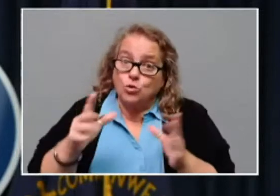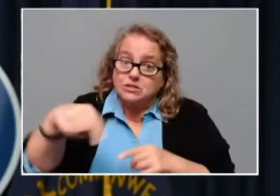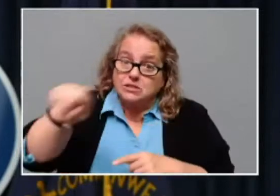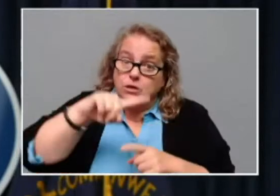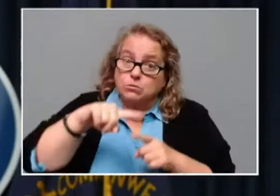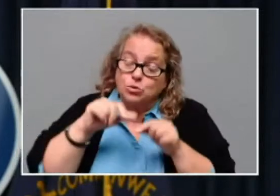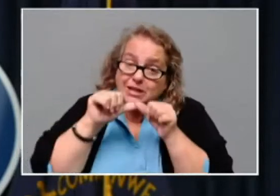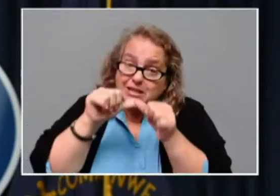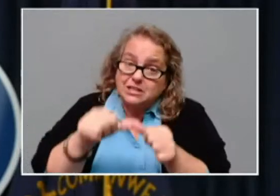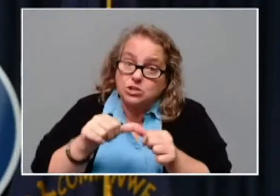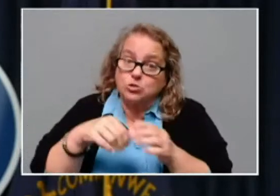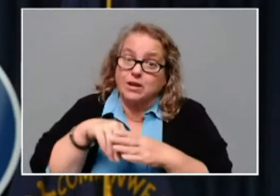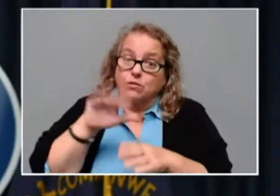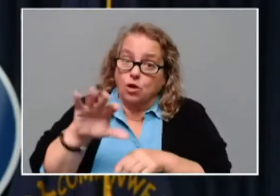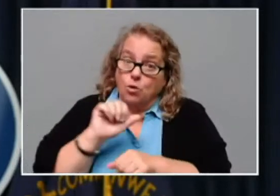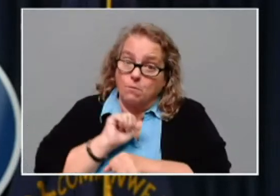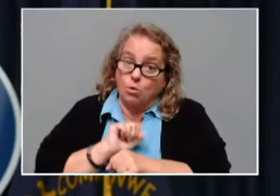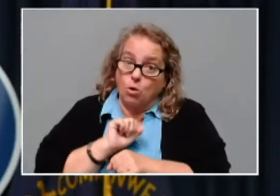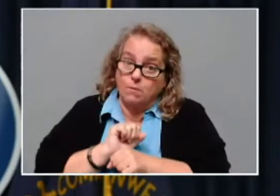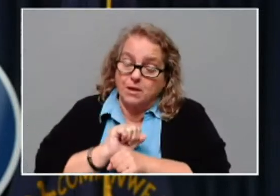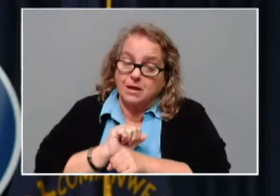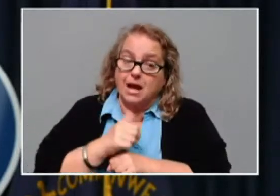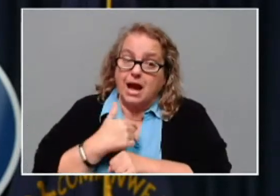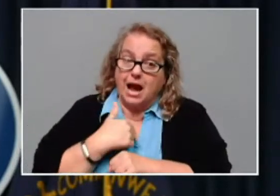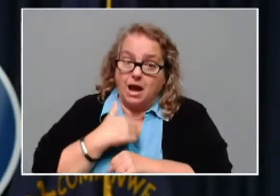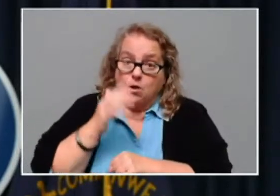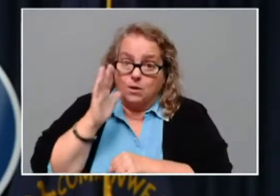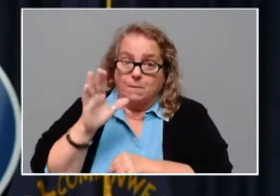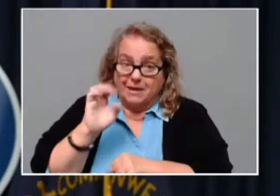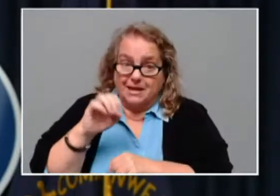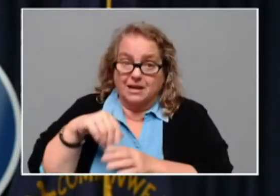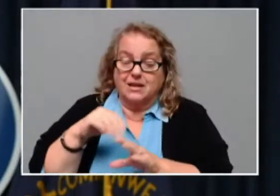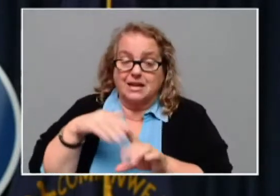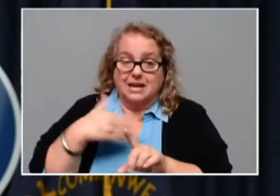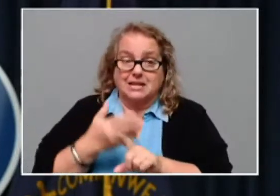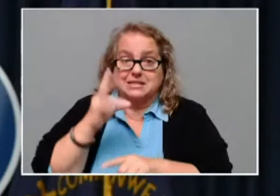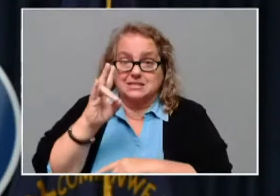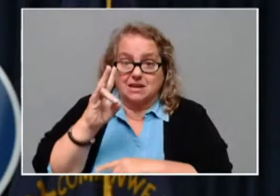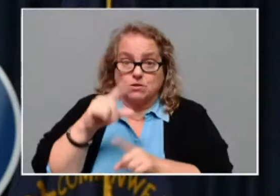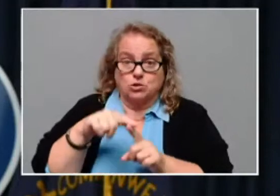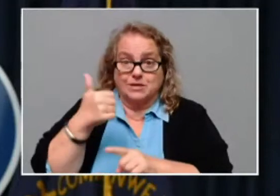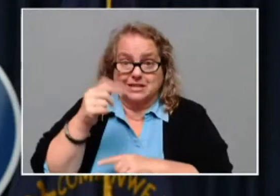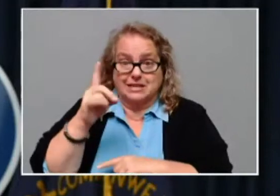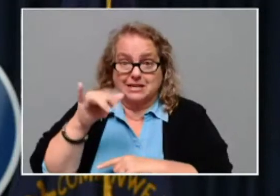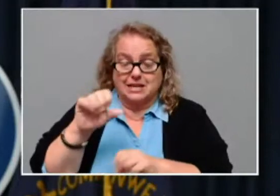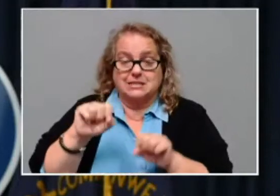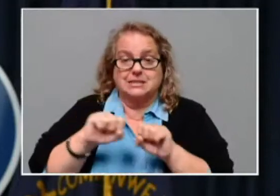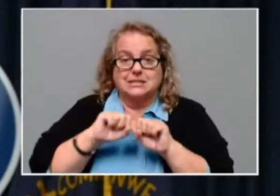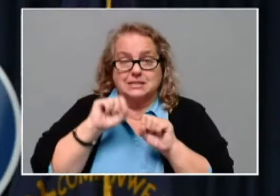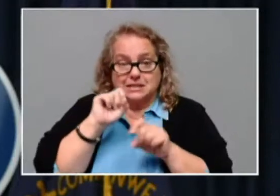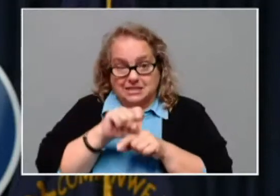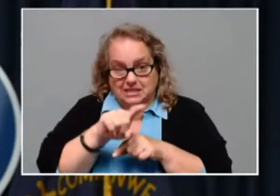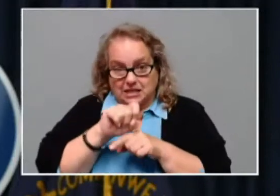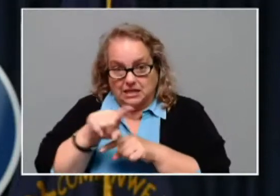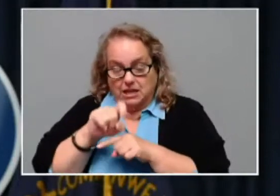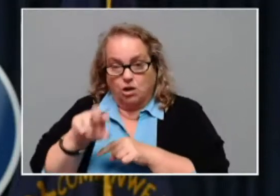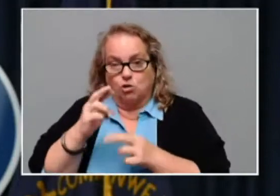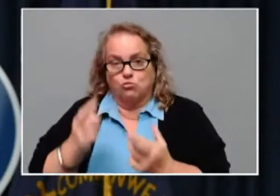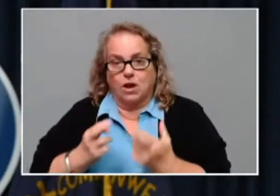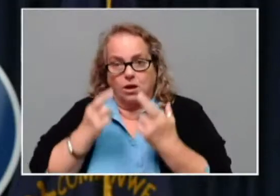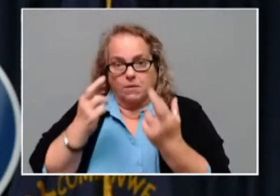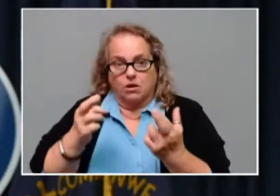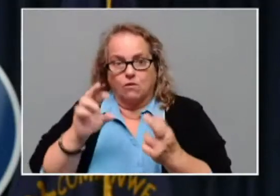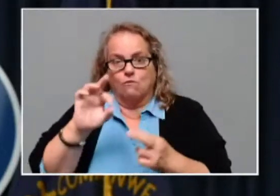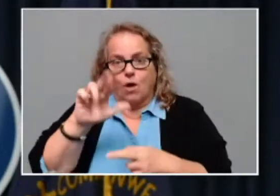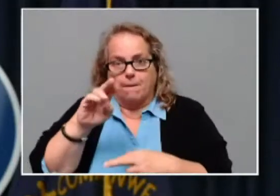employment, I'm going to be in the next 7 to 10 days sending a recommendation and overall framework to the General Assembly